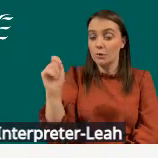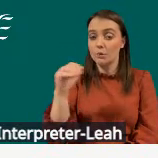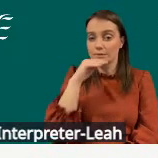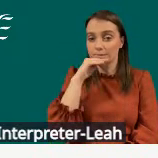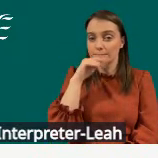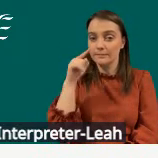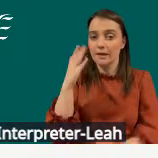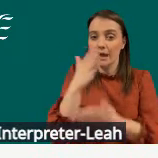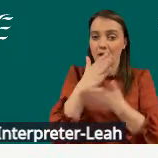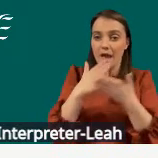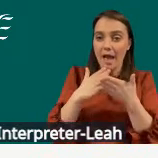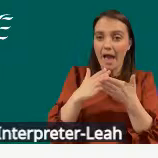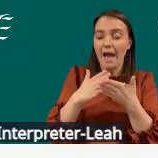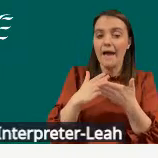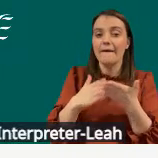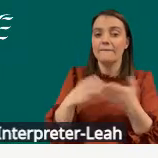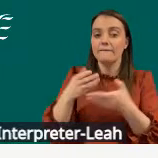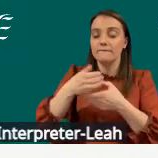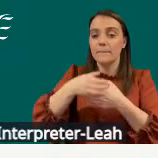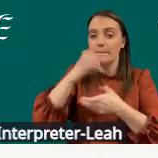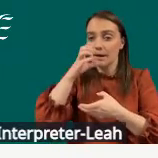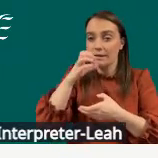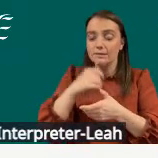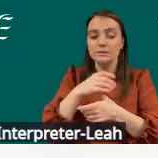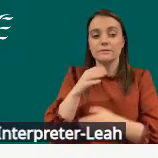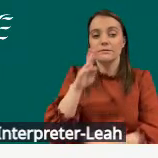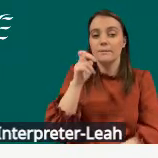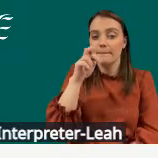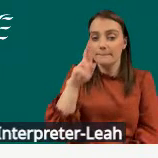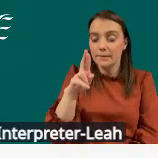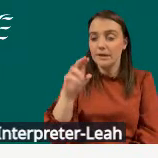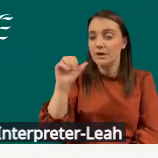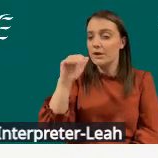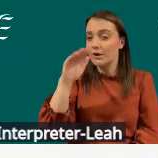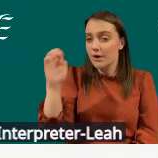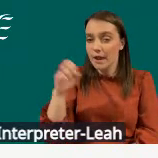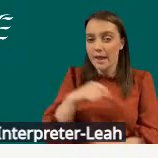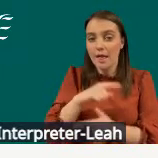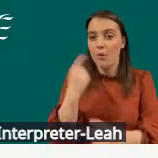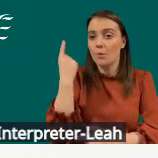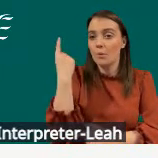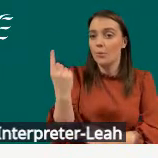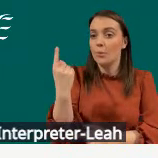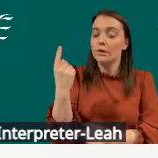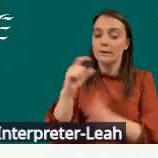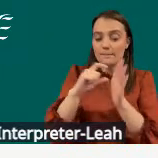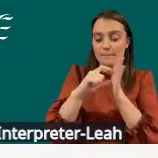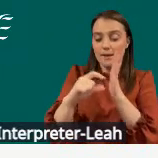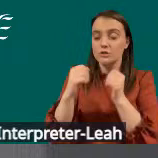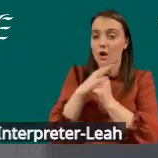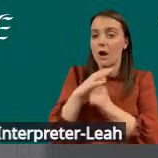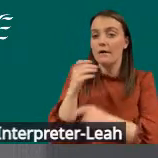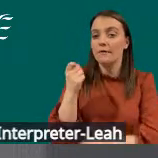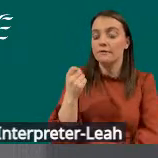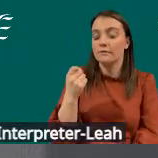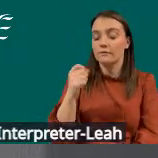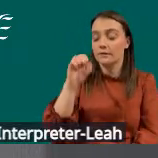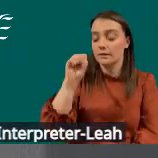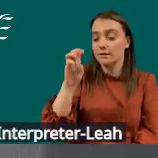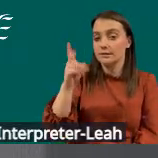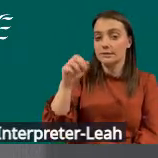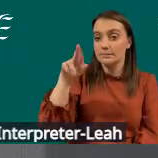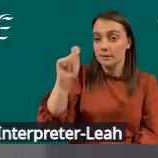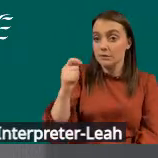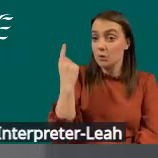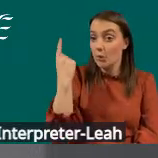half pint of beer, stout or ale, a single measure of spirits, or one small glass of wine. During